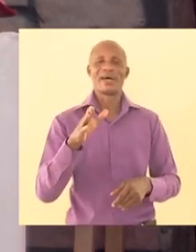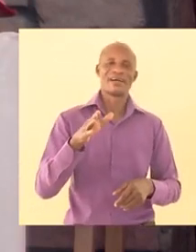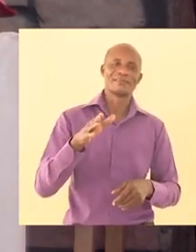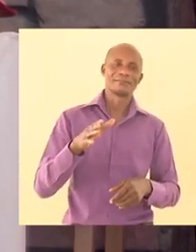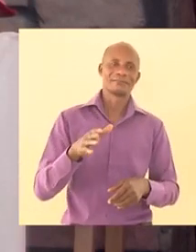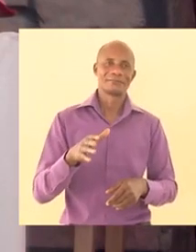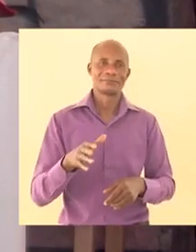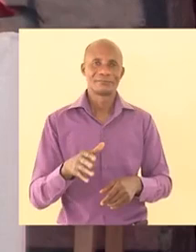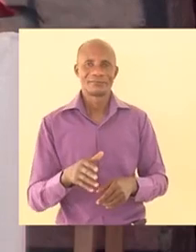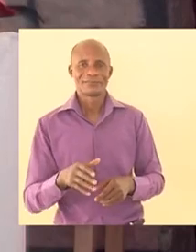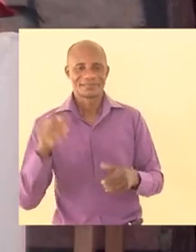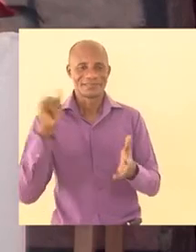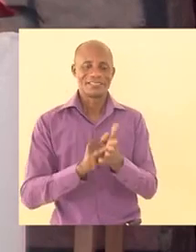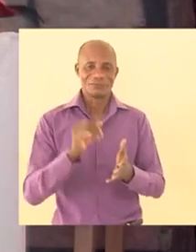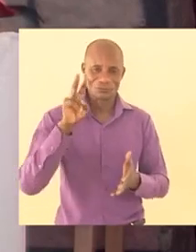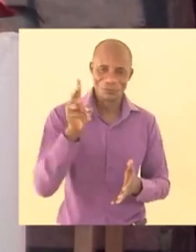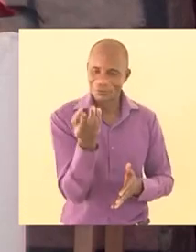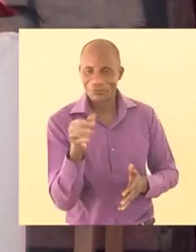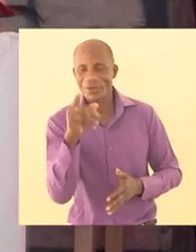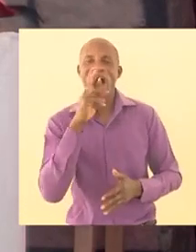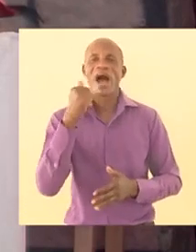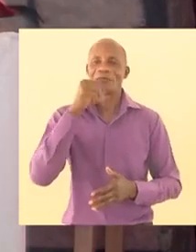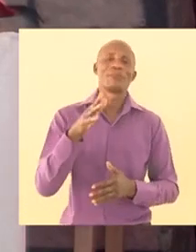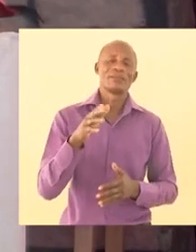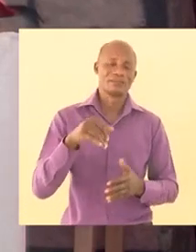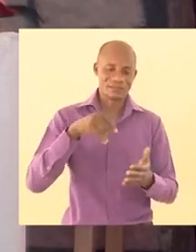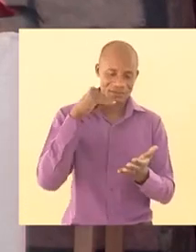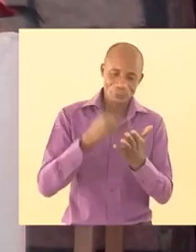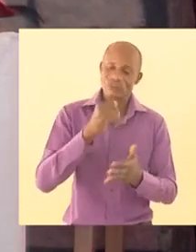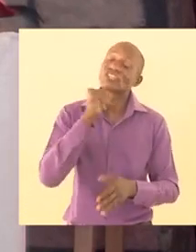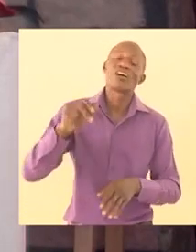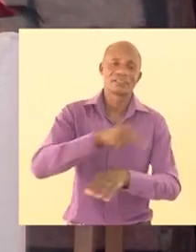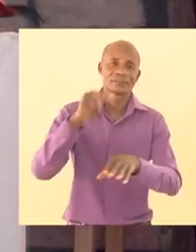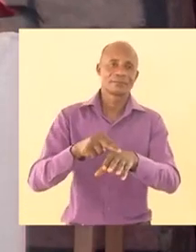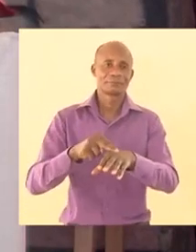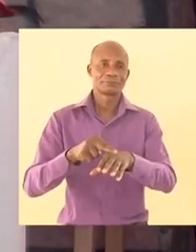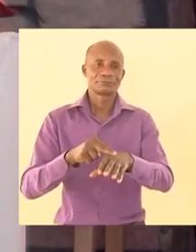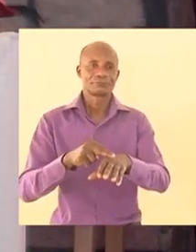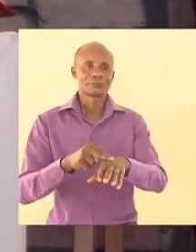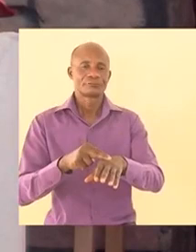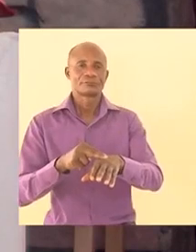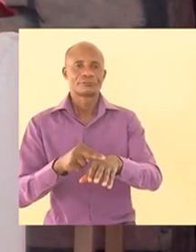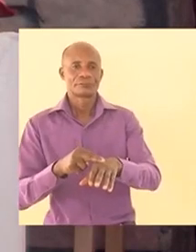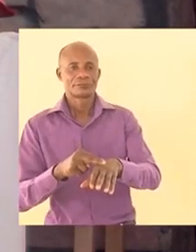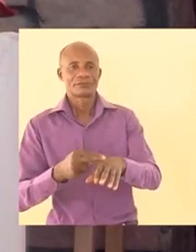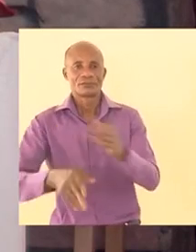wife or you have a husband and two of you are women. It is unnatural. It is abominable.